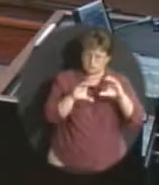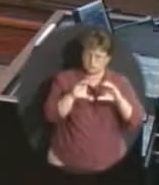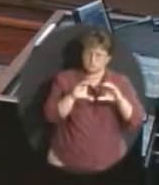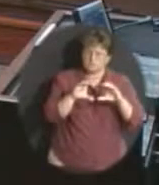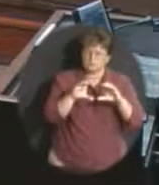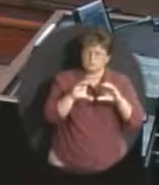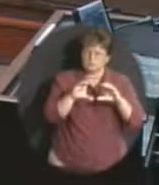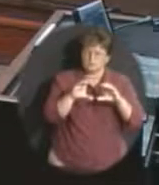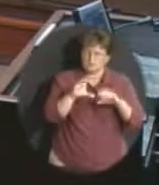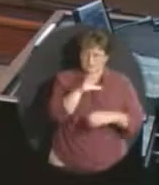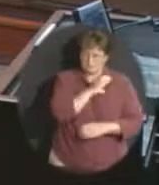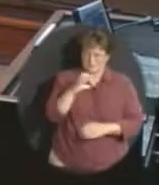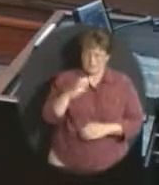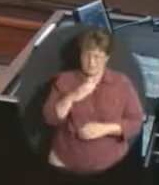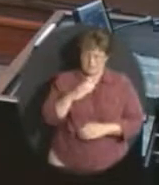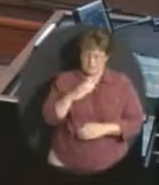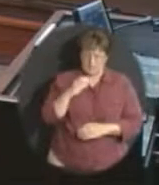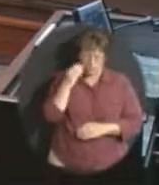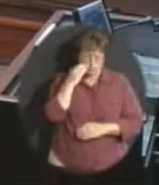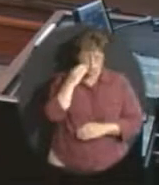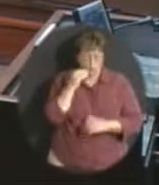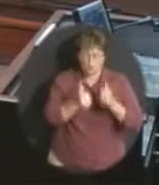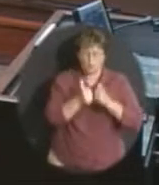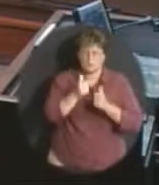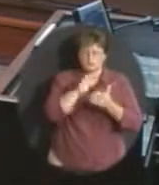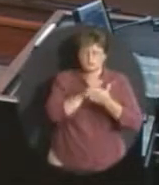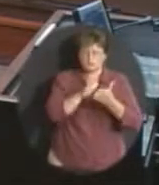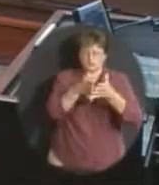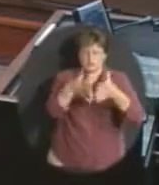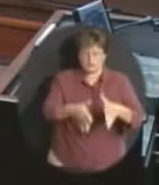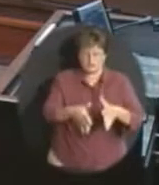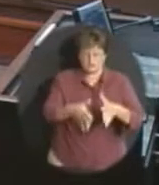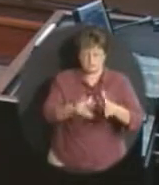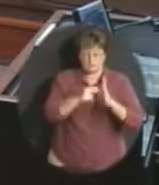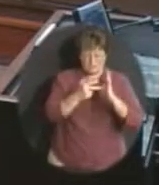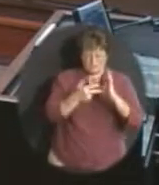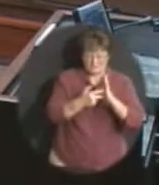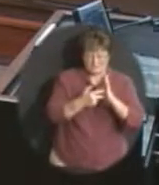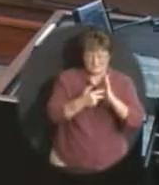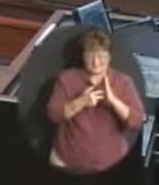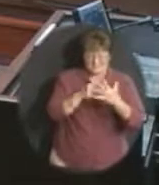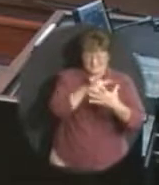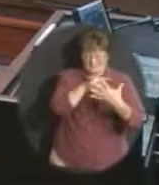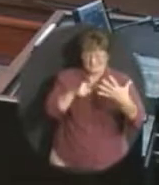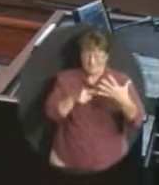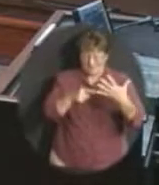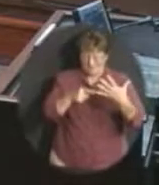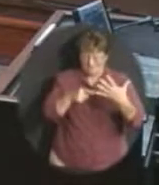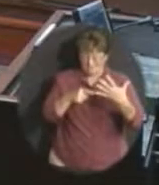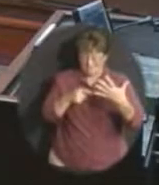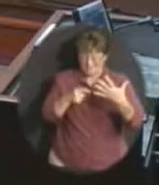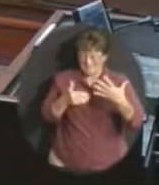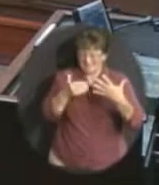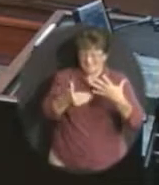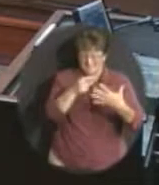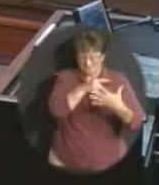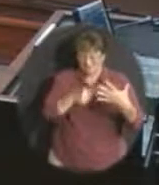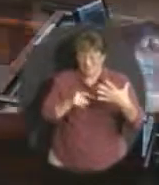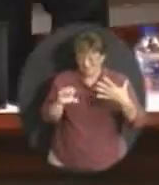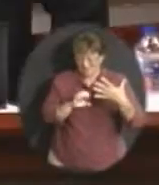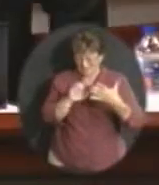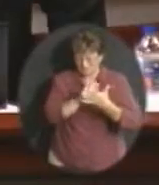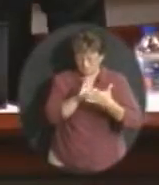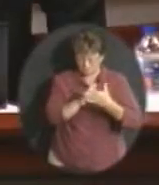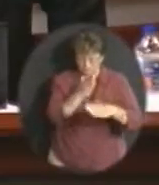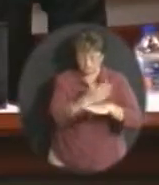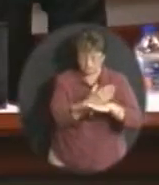just wanted to add that additional bit of information. So when we tackle those next 5, will we do them all together? Yes. Is that the plan? Very similar projects that will